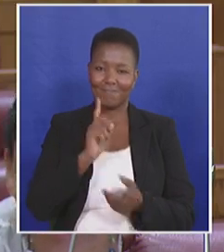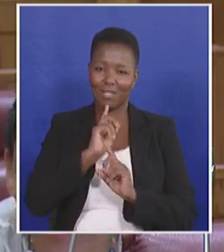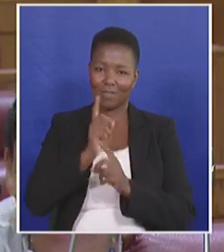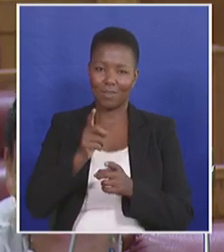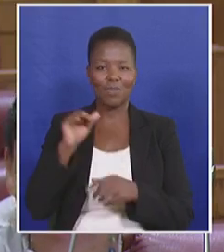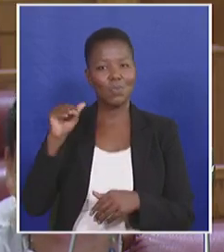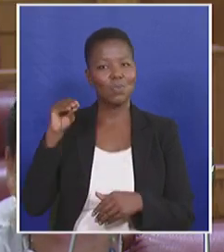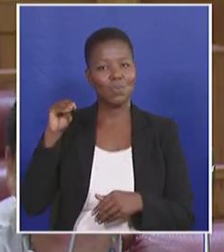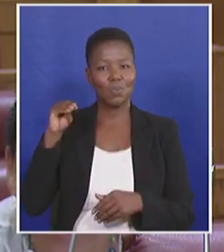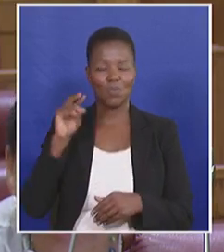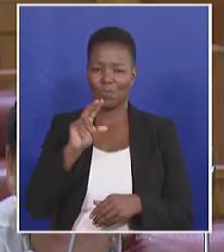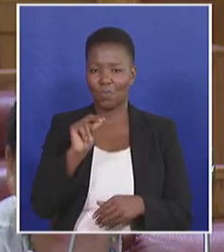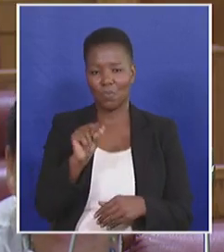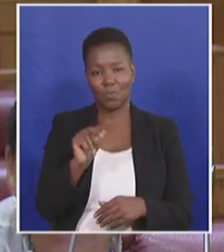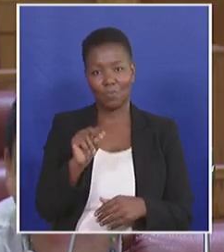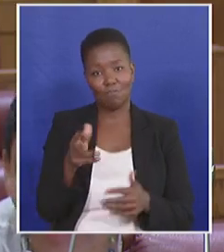it wouldn't.